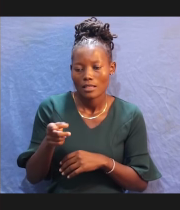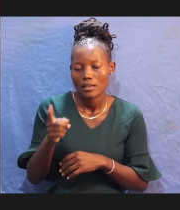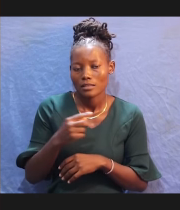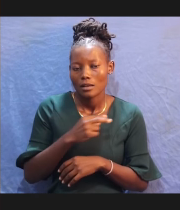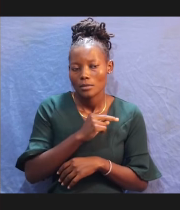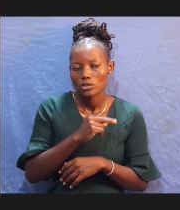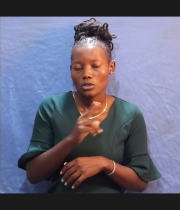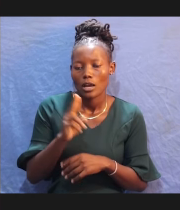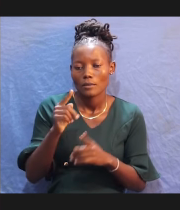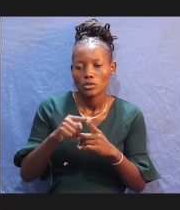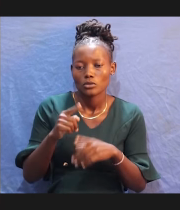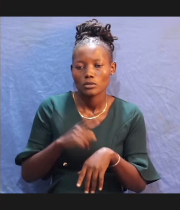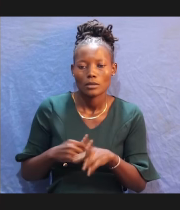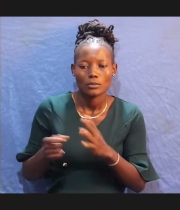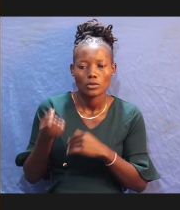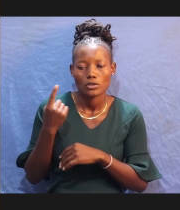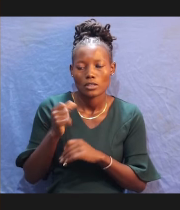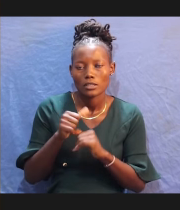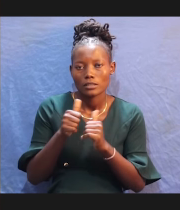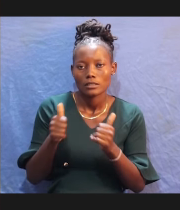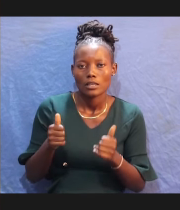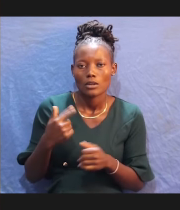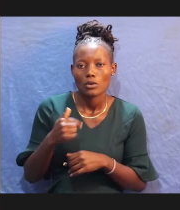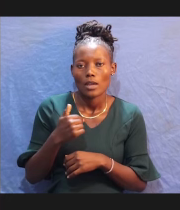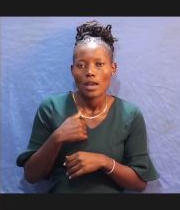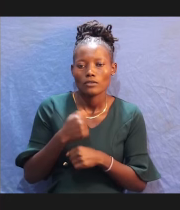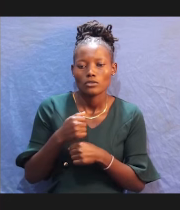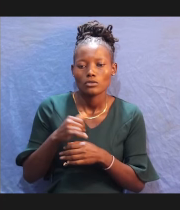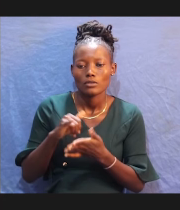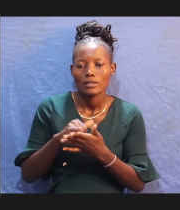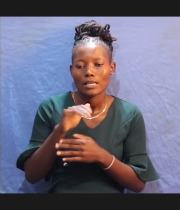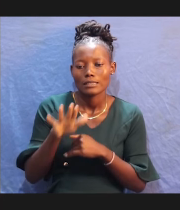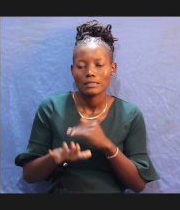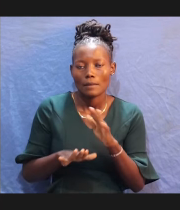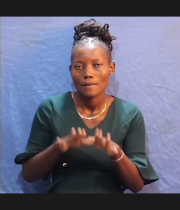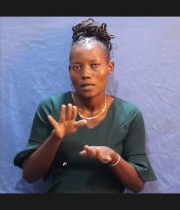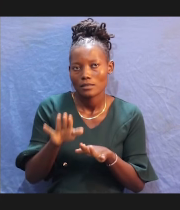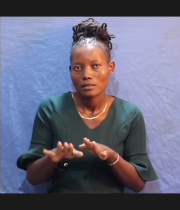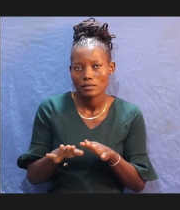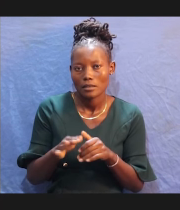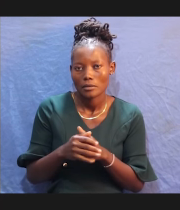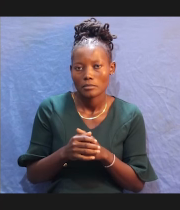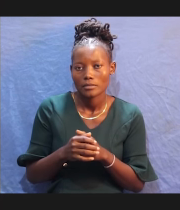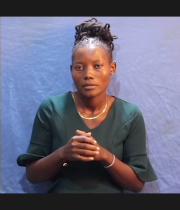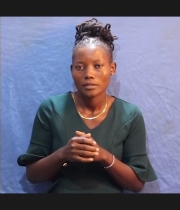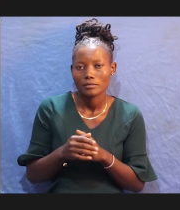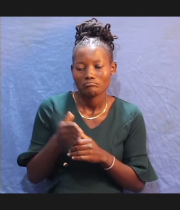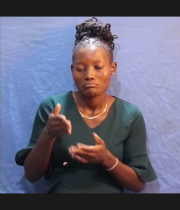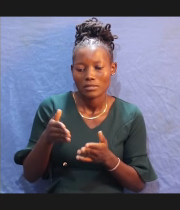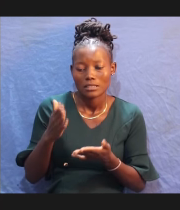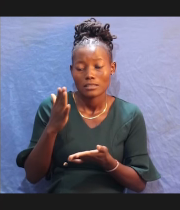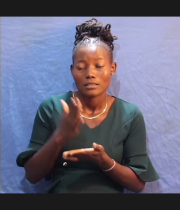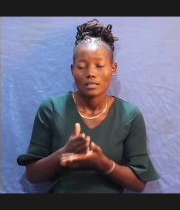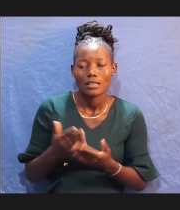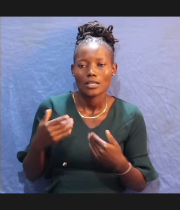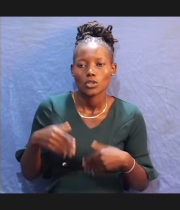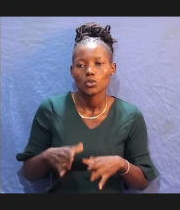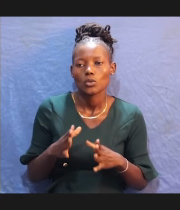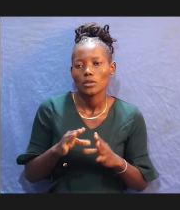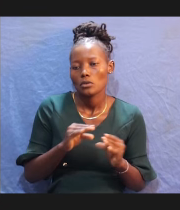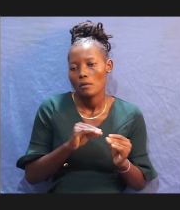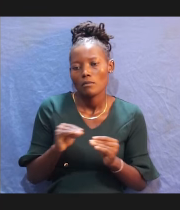that moment, you have to do that step by step in order to know that this is the right way you're